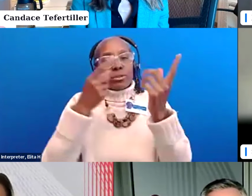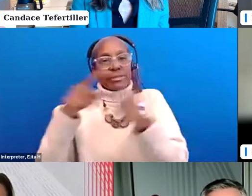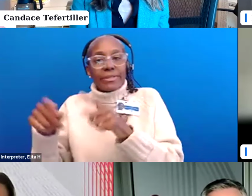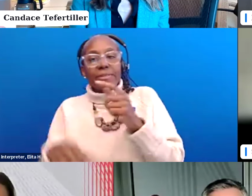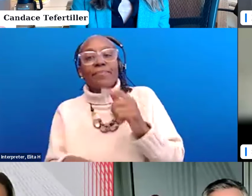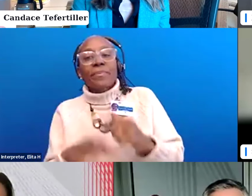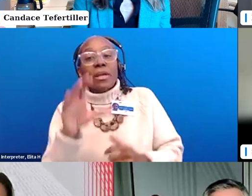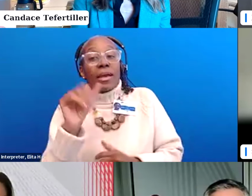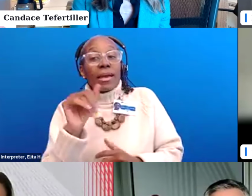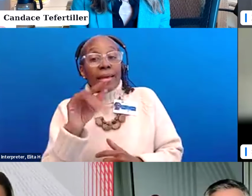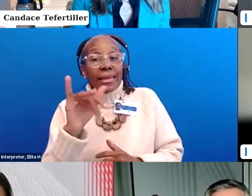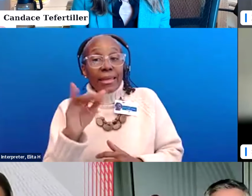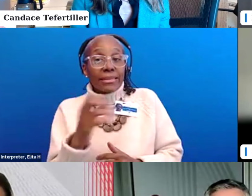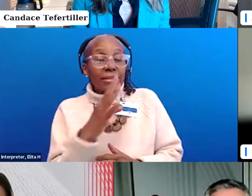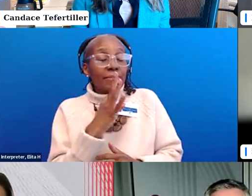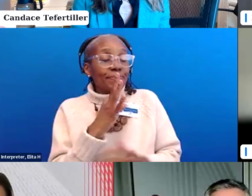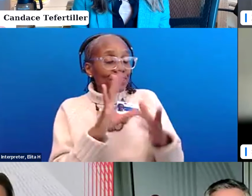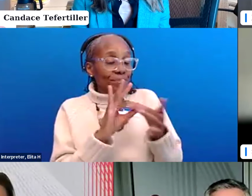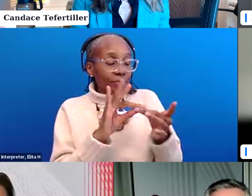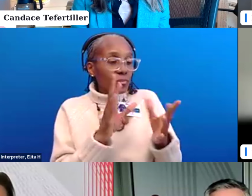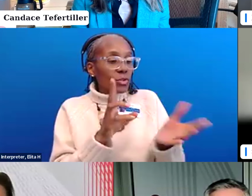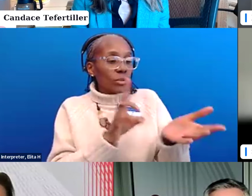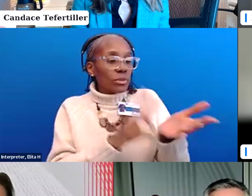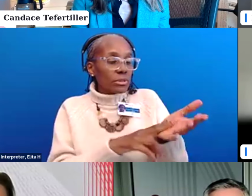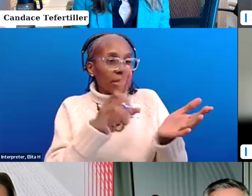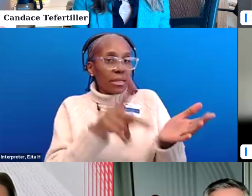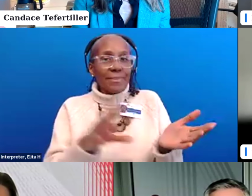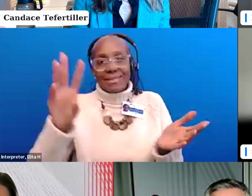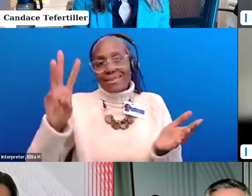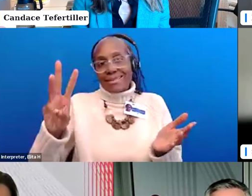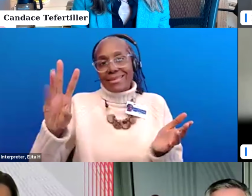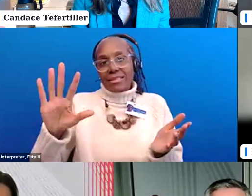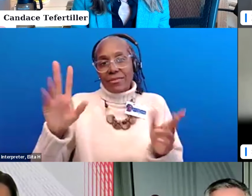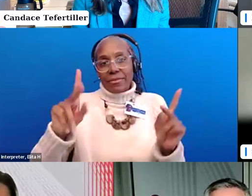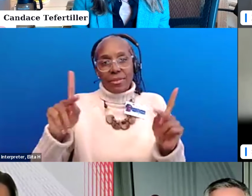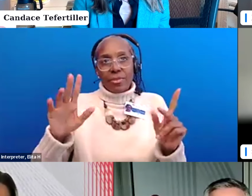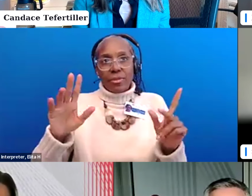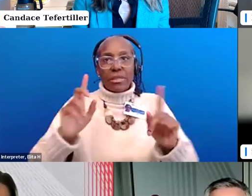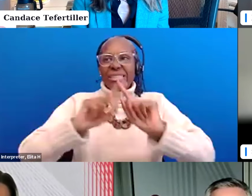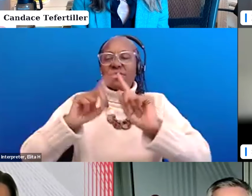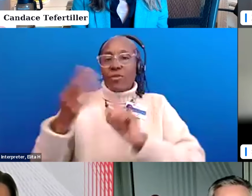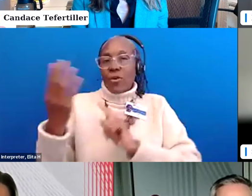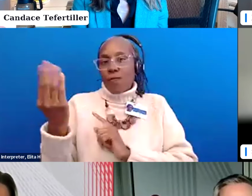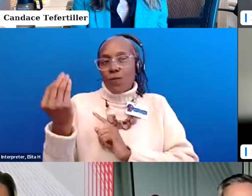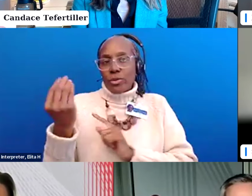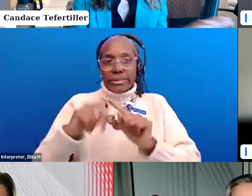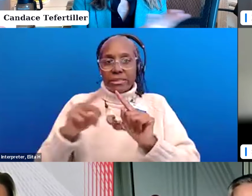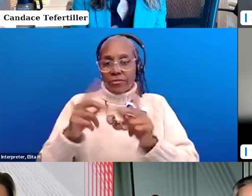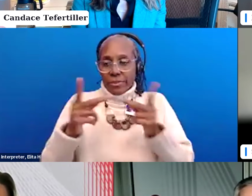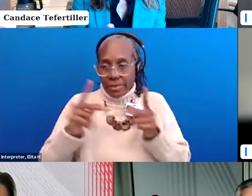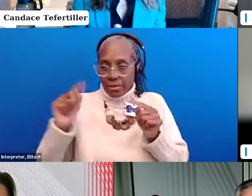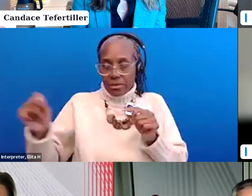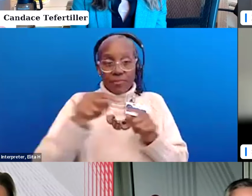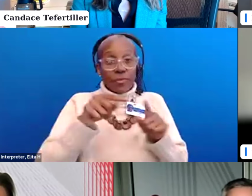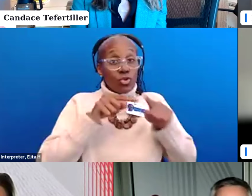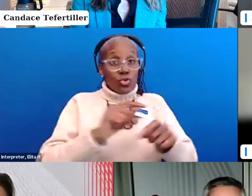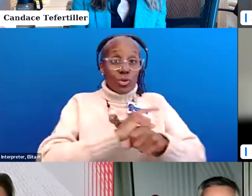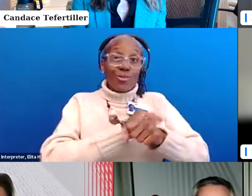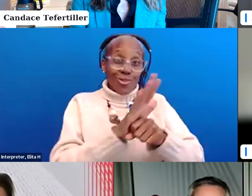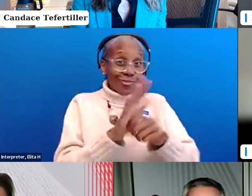Sure. So as Chet mentioned, we enrolled 65 individuals across 14 sites. And I will say this was in the middle of